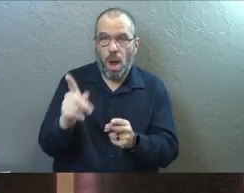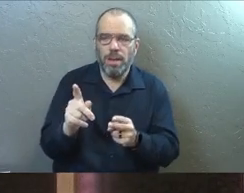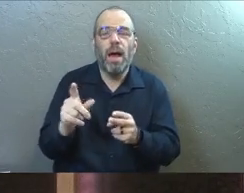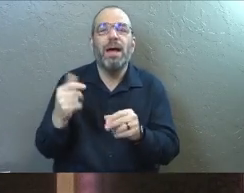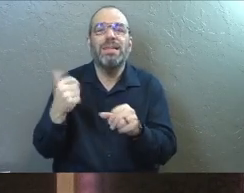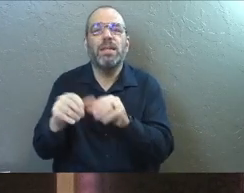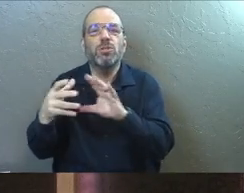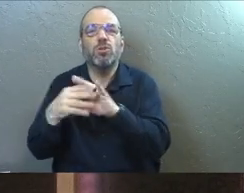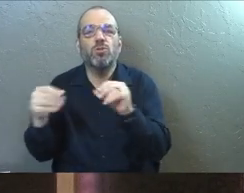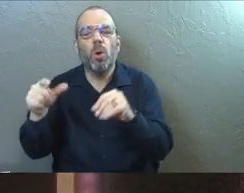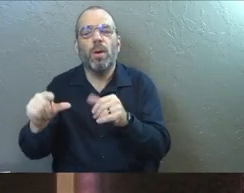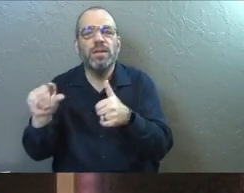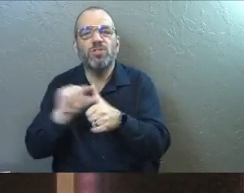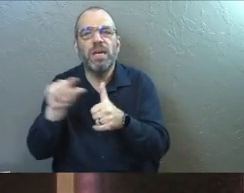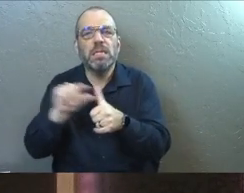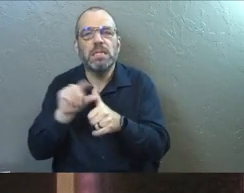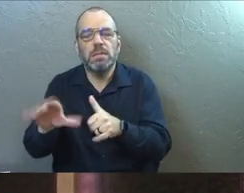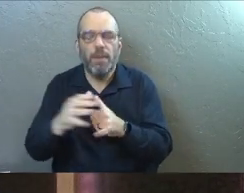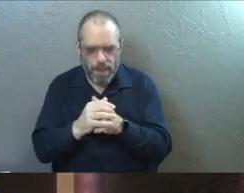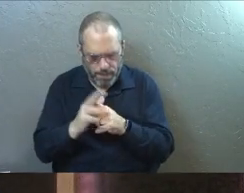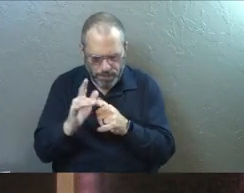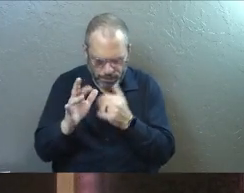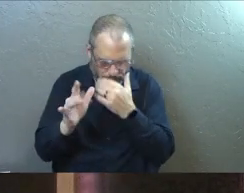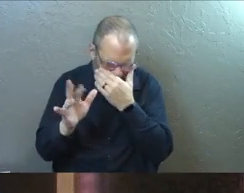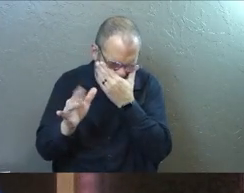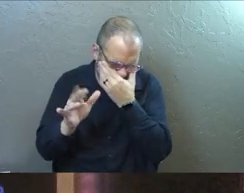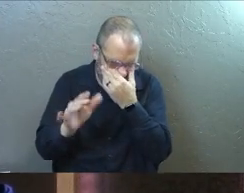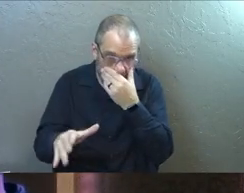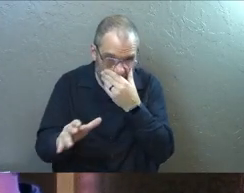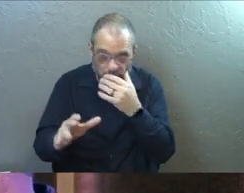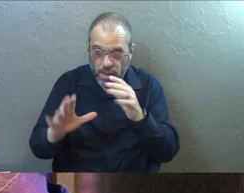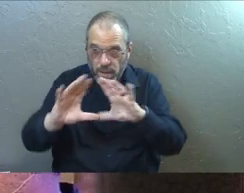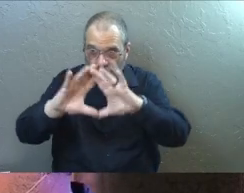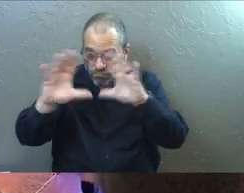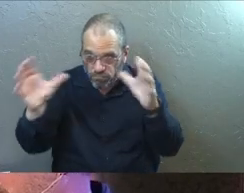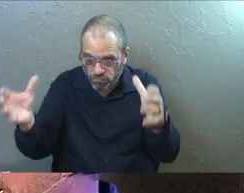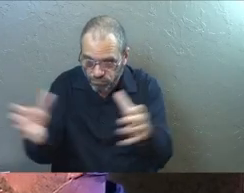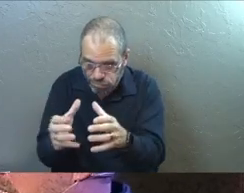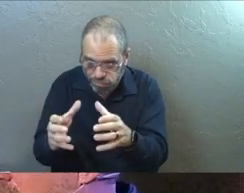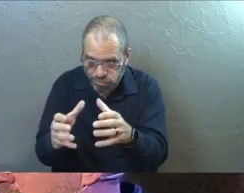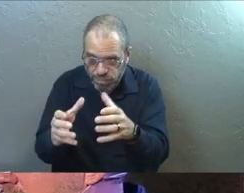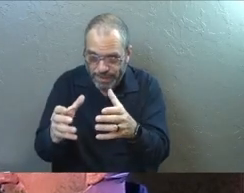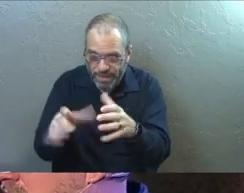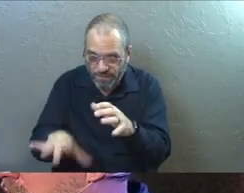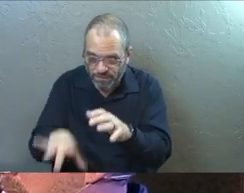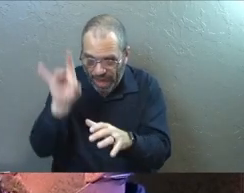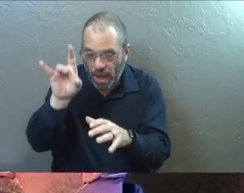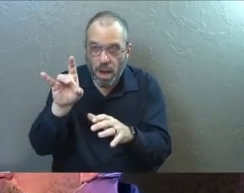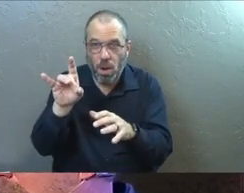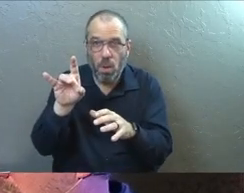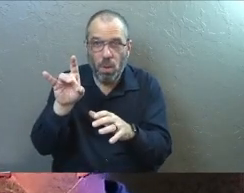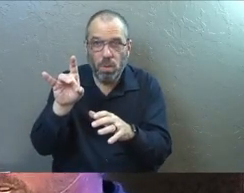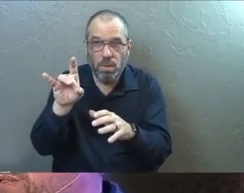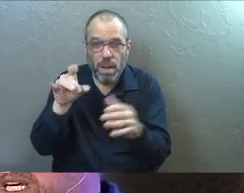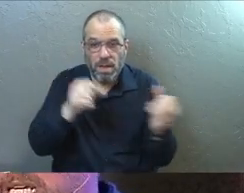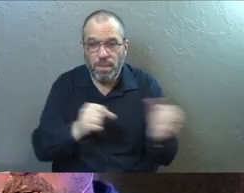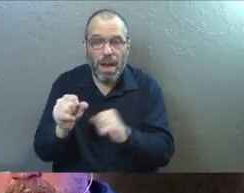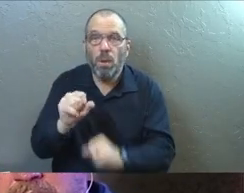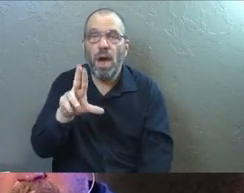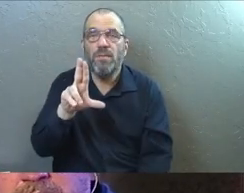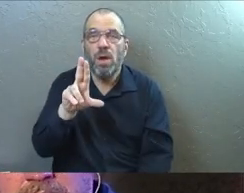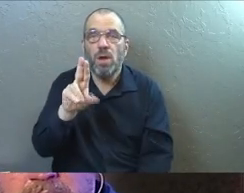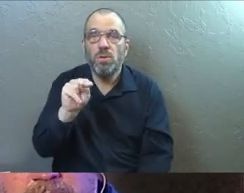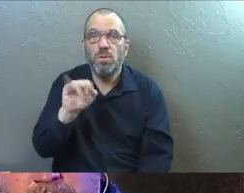a scene in the book of Genesis afterward where some people get together and they discover, they stumble on the power of